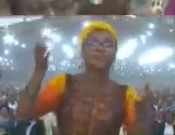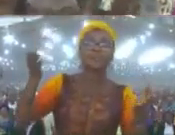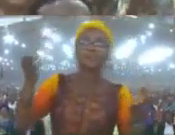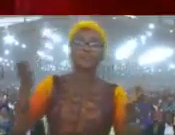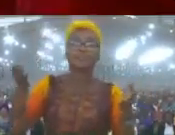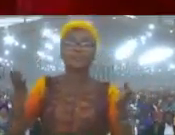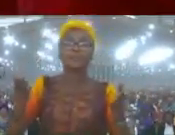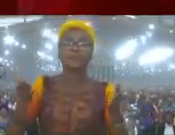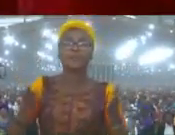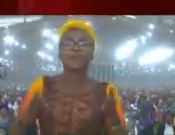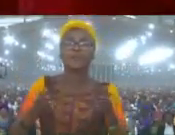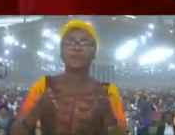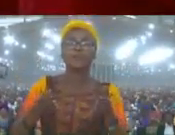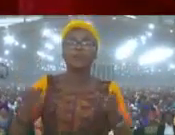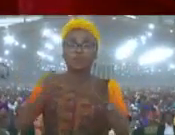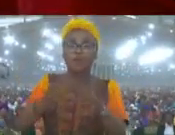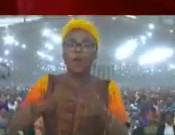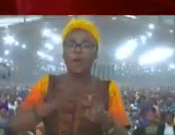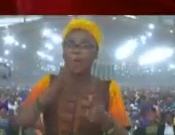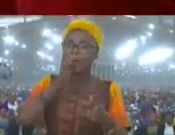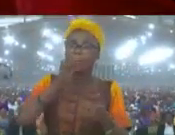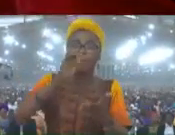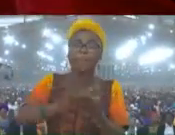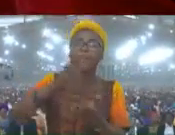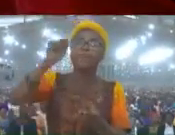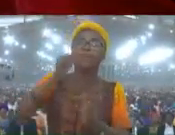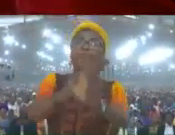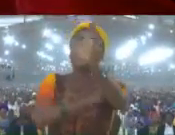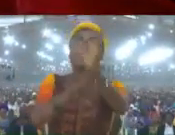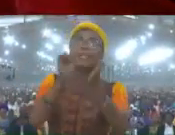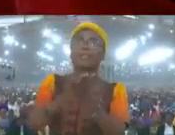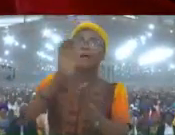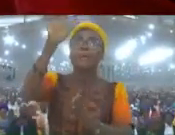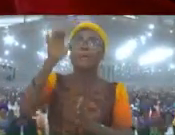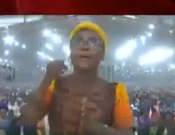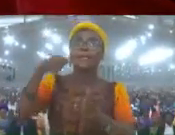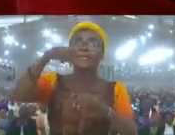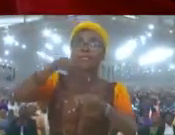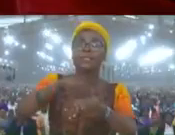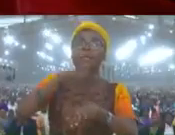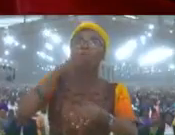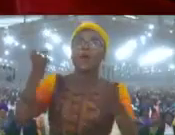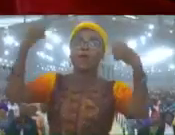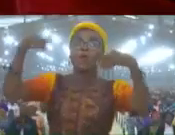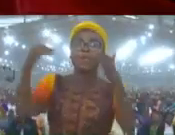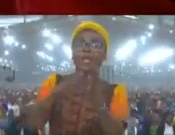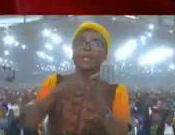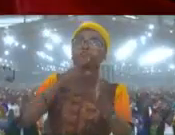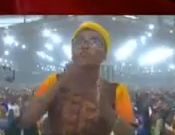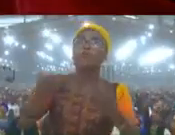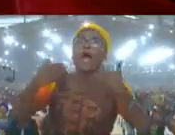So I'm believing God that by the time you come for the Congress, you will have your own testimony.